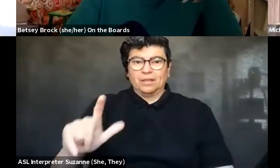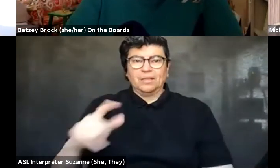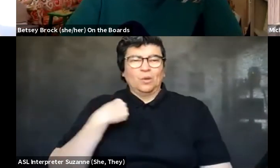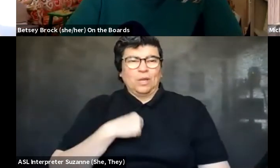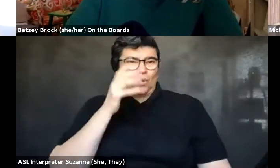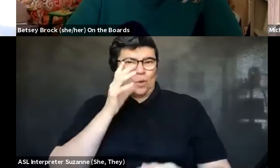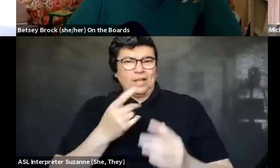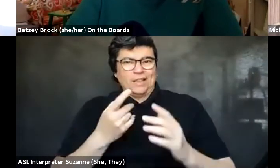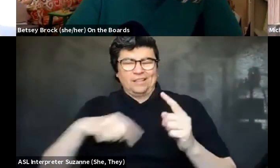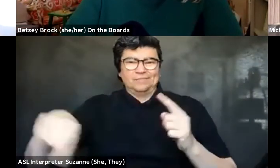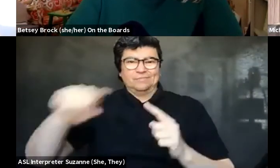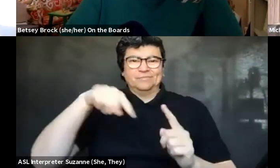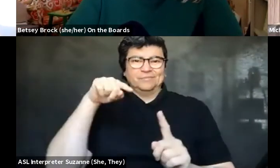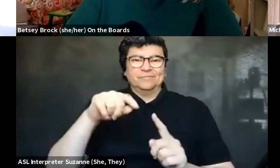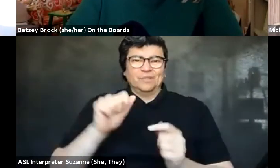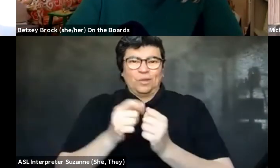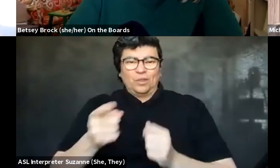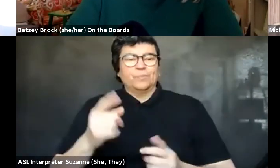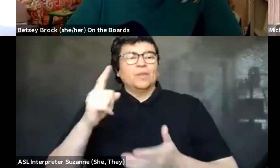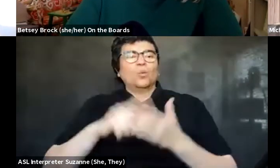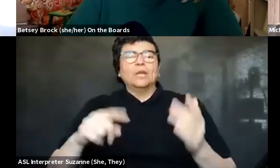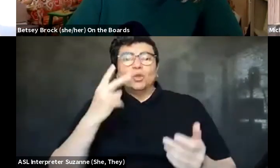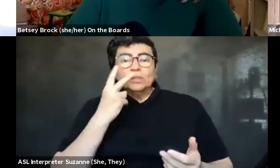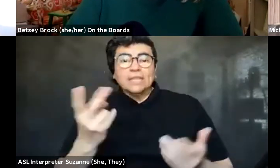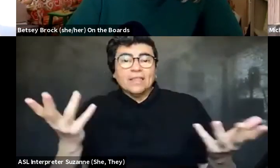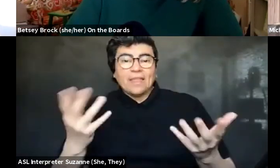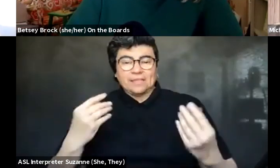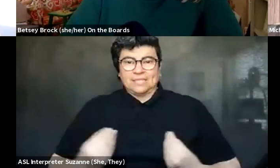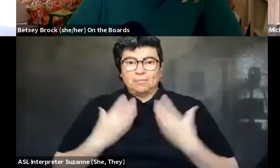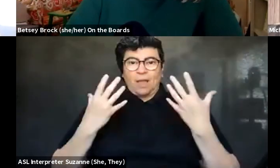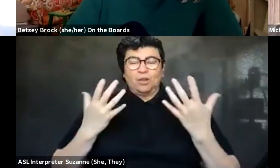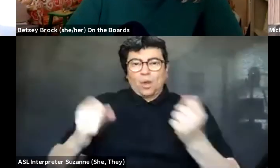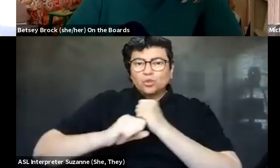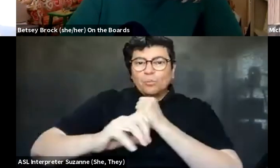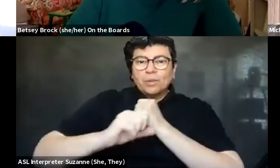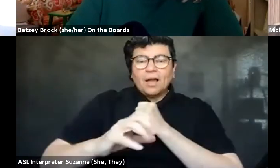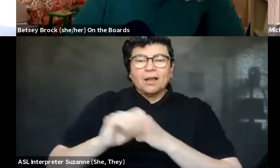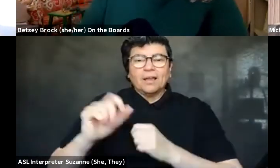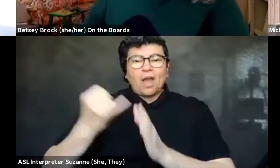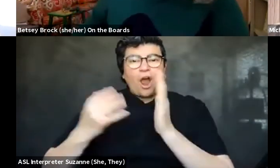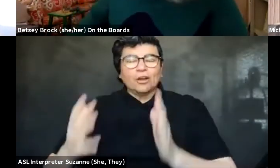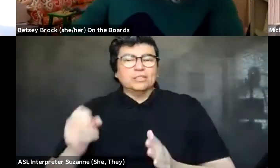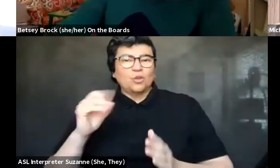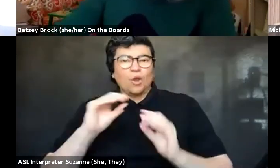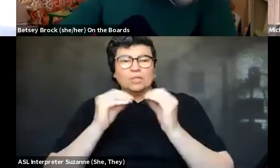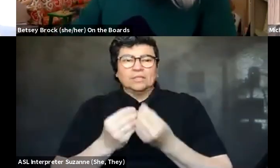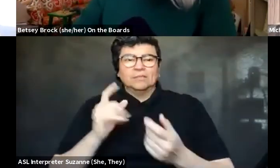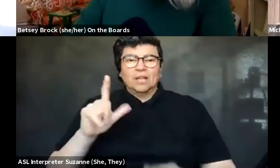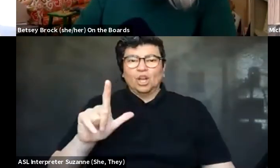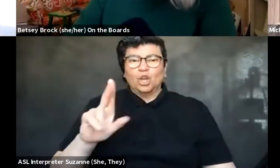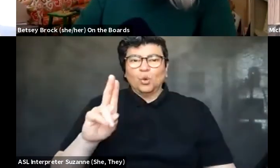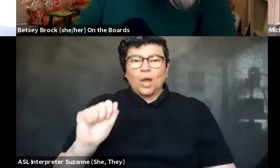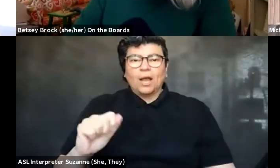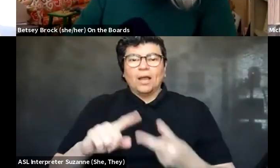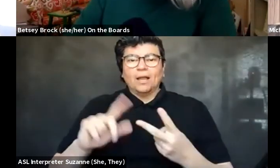it with you. What are you seeing that's inspiring you? If you want to plug an artist or an organization, love to hear. Let's go, Lua, Kevin,